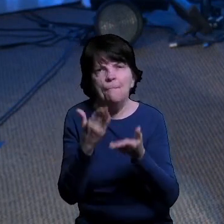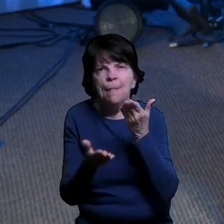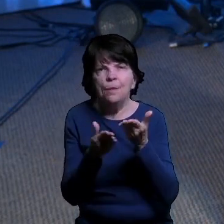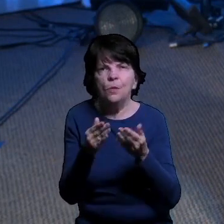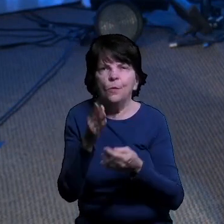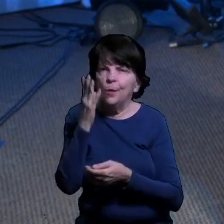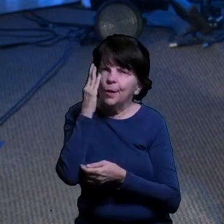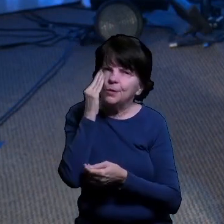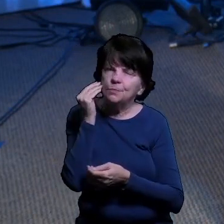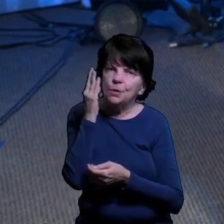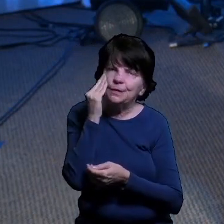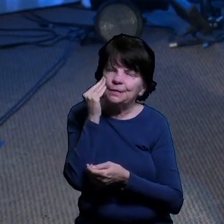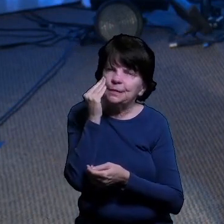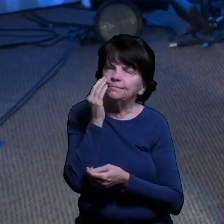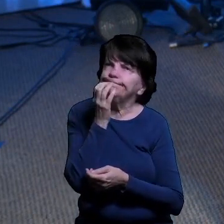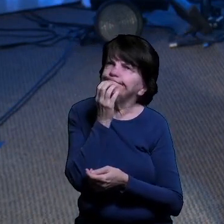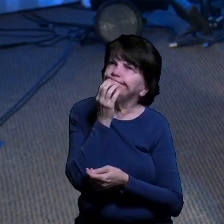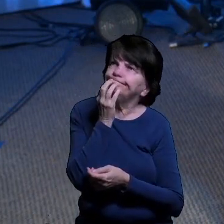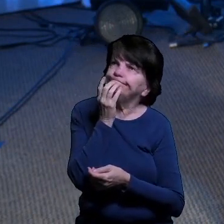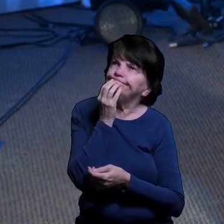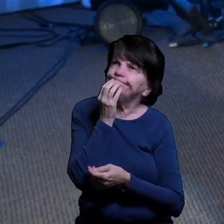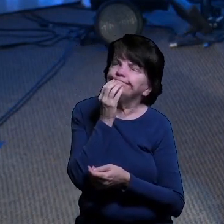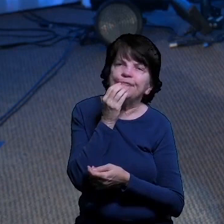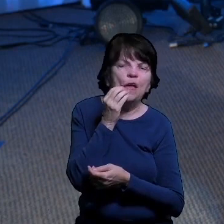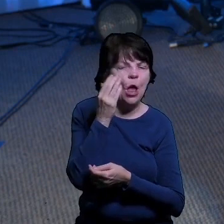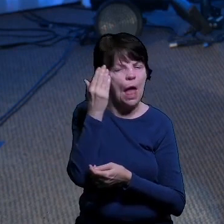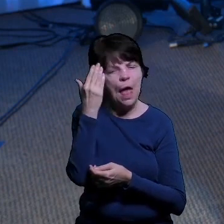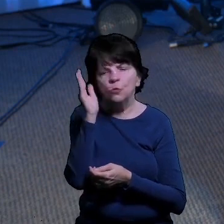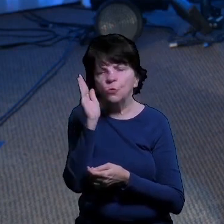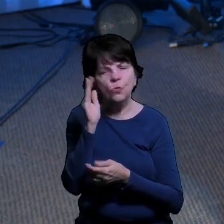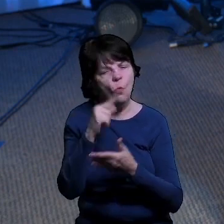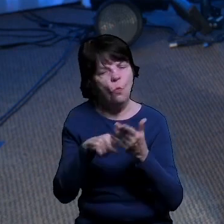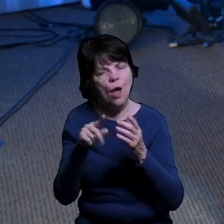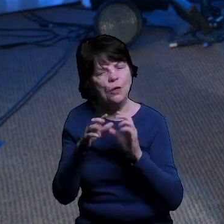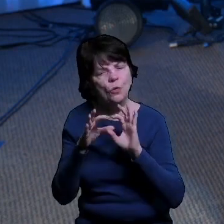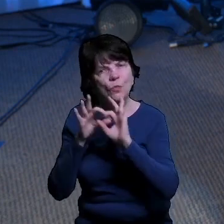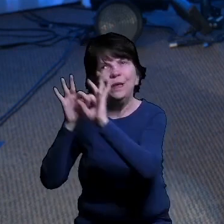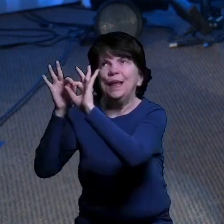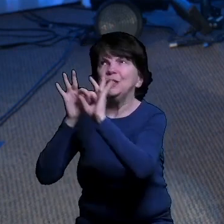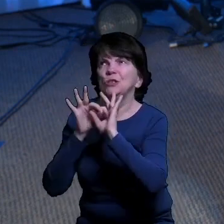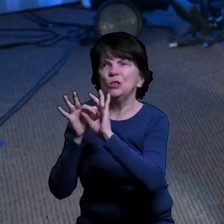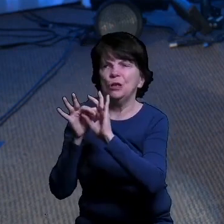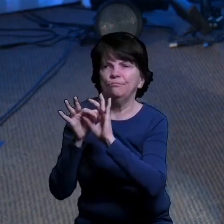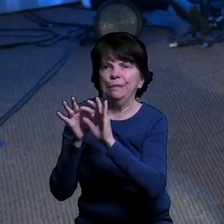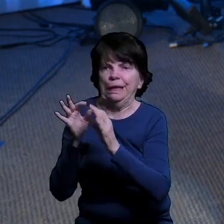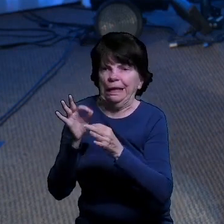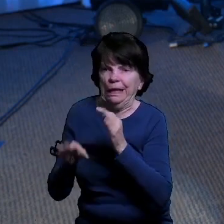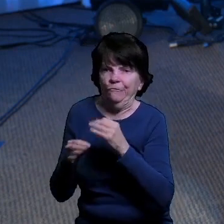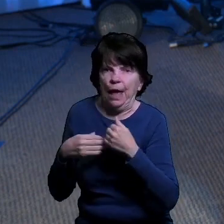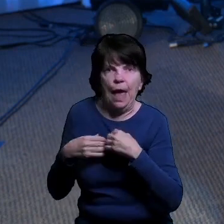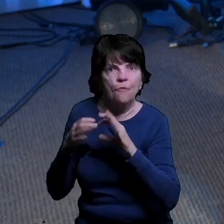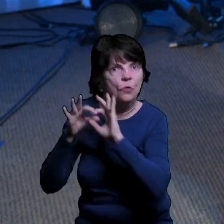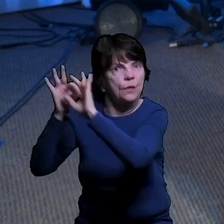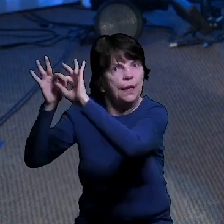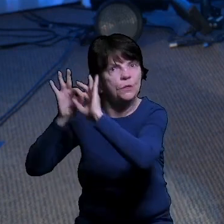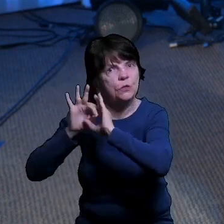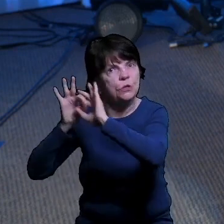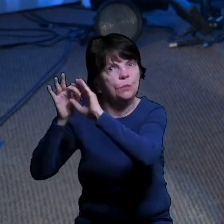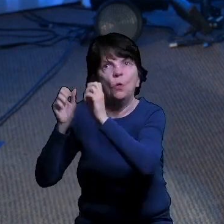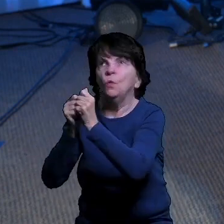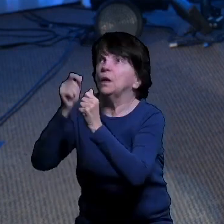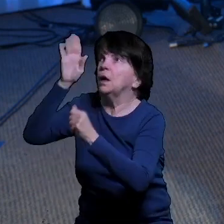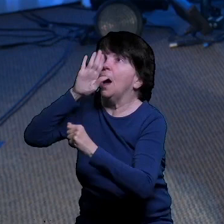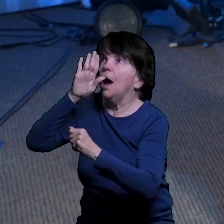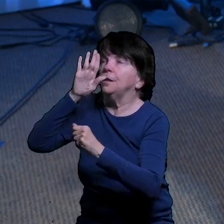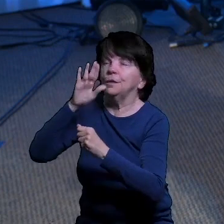time where you're not sure what kind of relationship you have with the Lord. The really cool thing is that God, the God of this